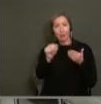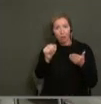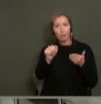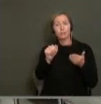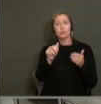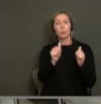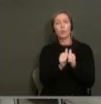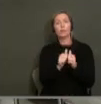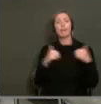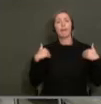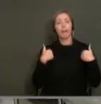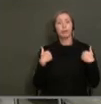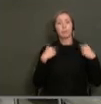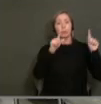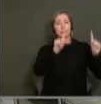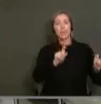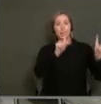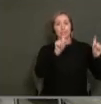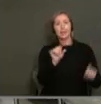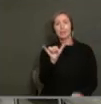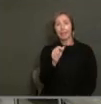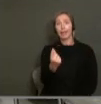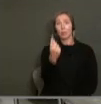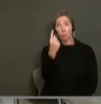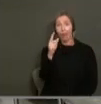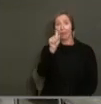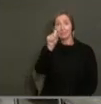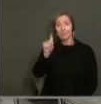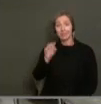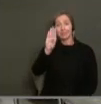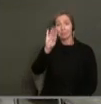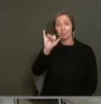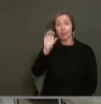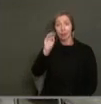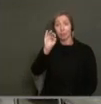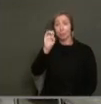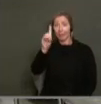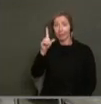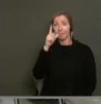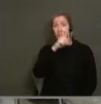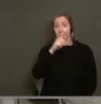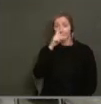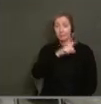animal experiments like the one Texas Biomed falsifies. So.